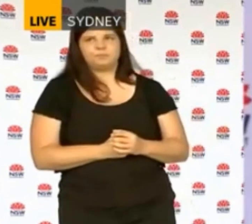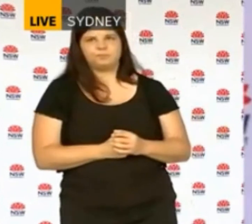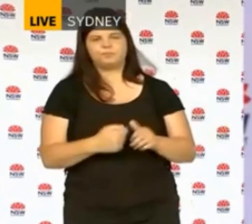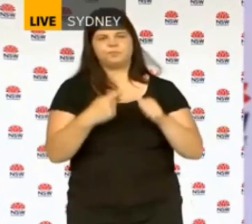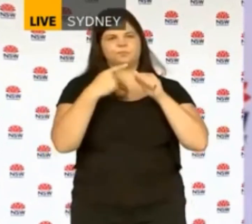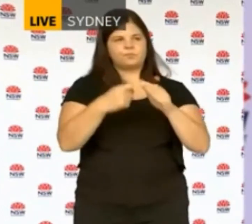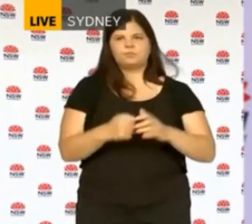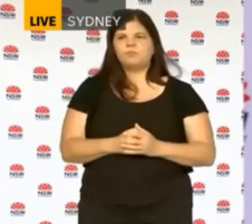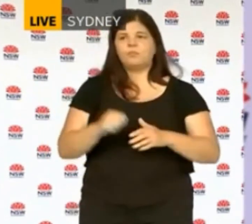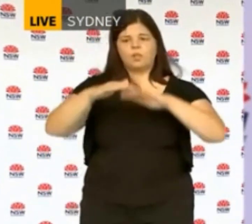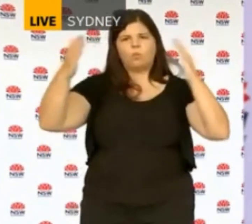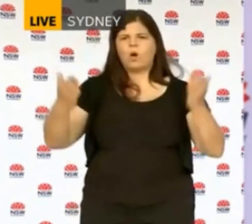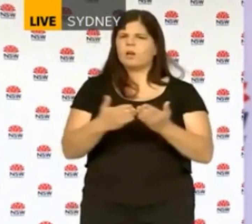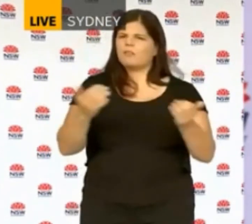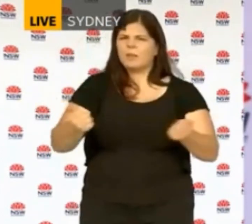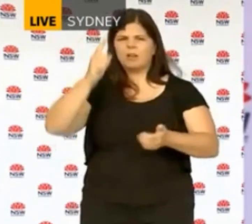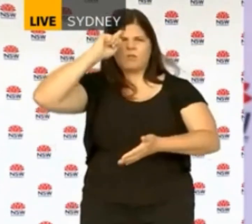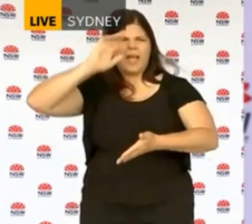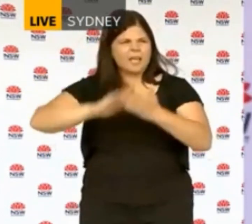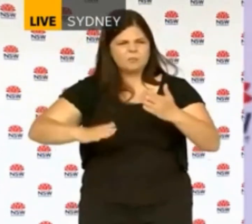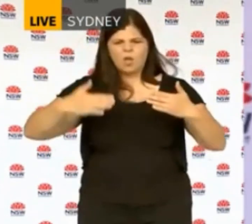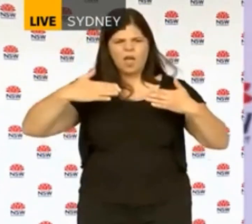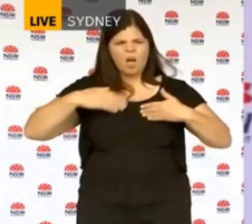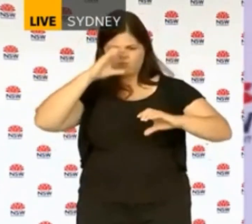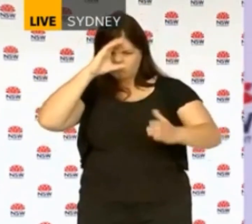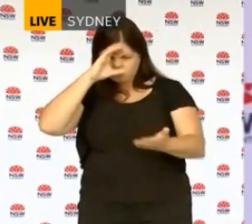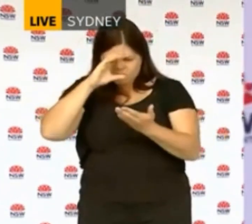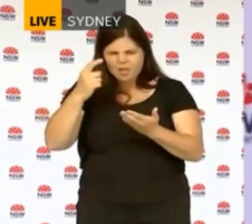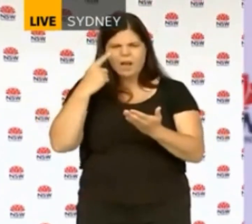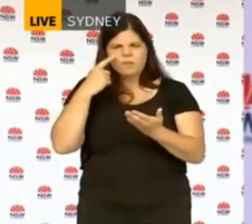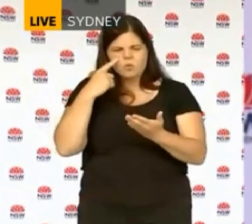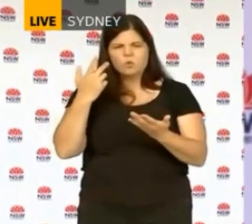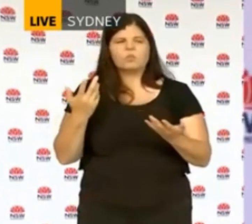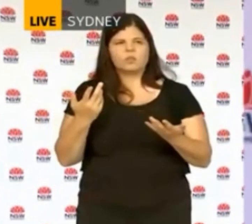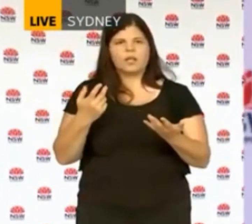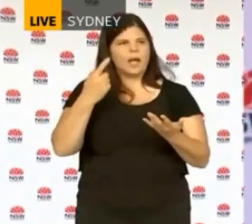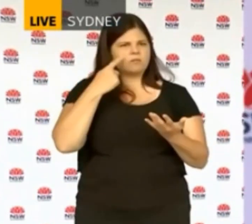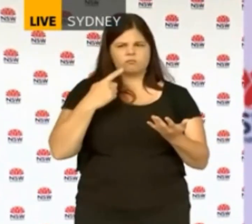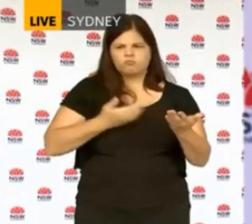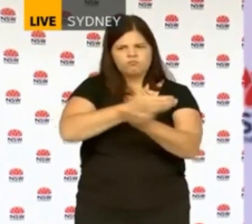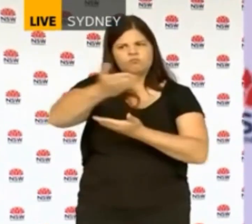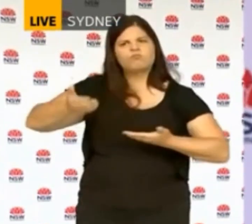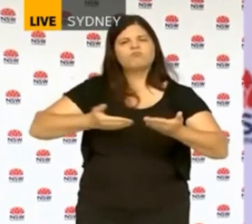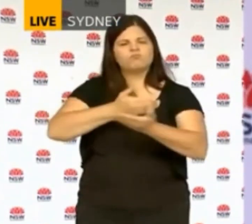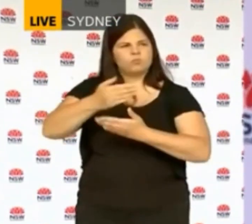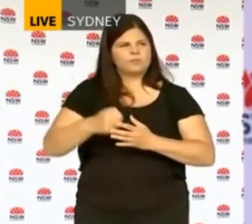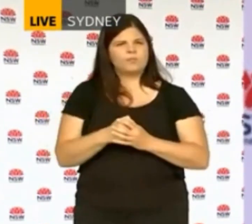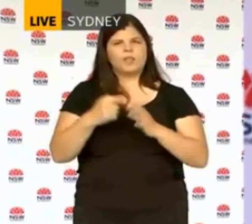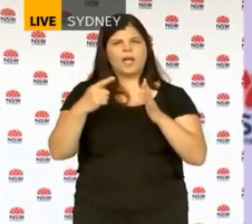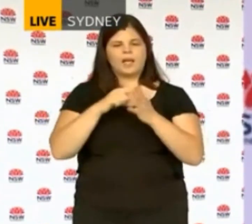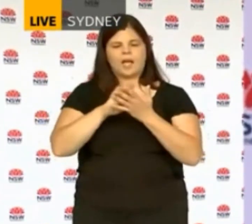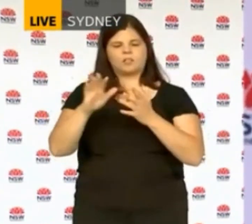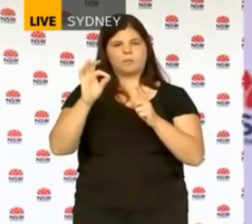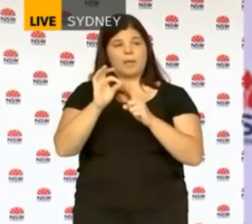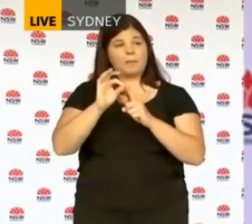minds around the world are looking at the information that's coming out everywhere, and I think that probably a few weeks ago the